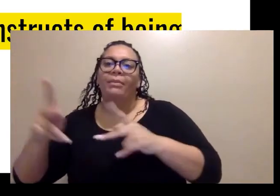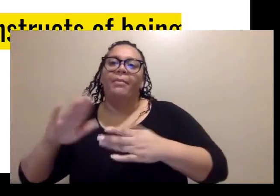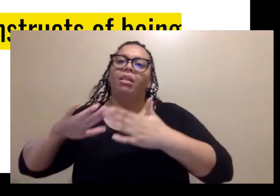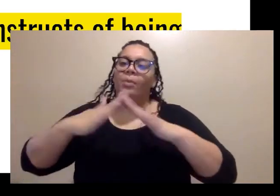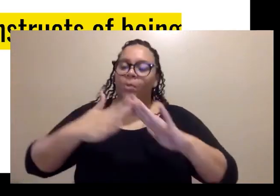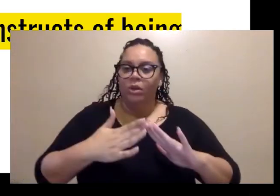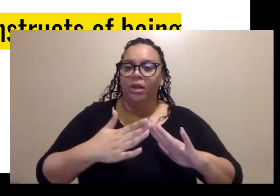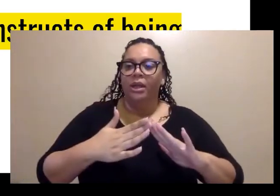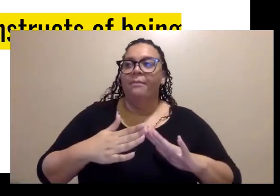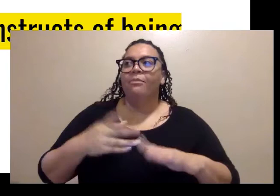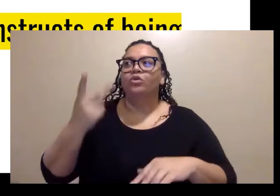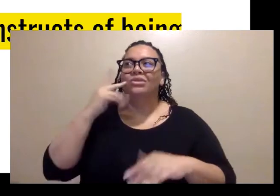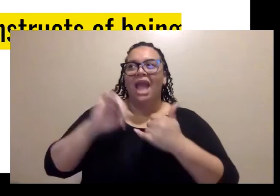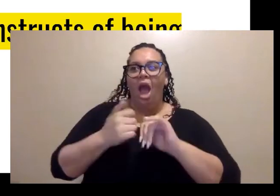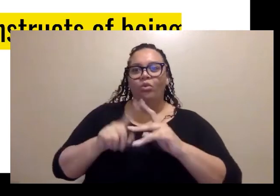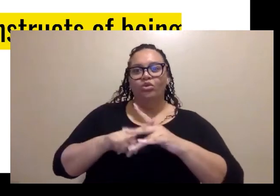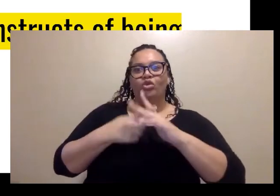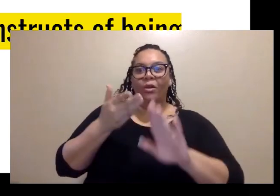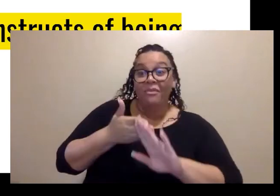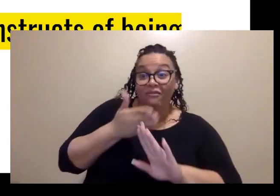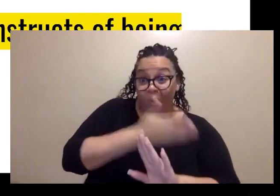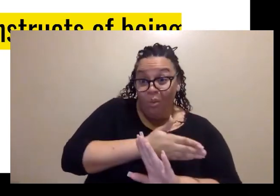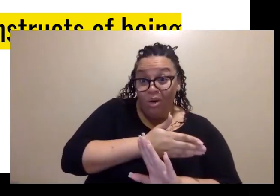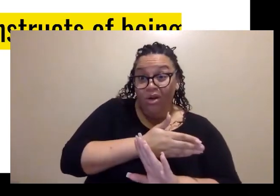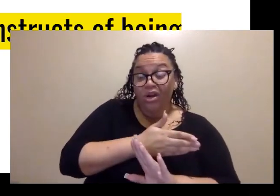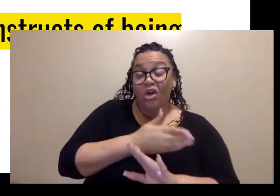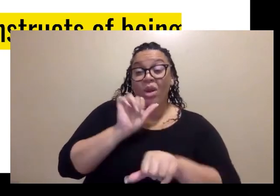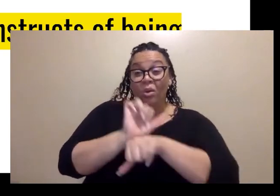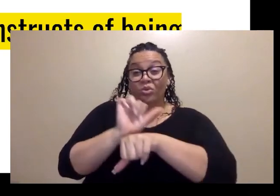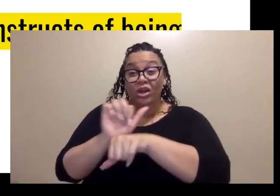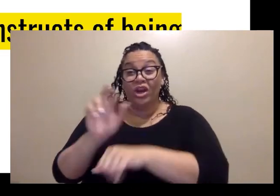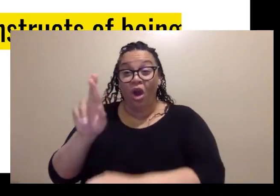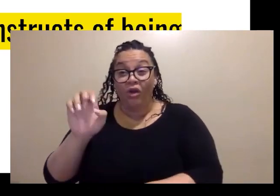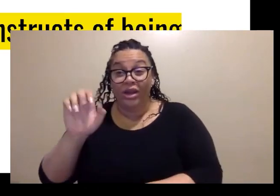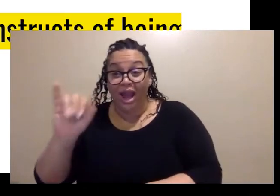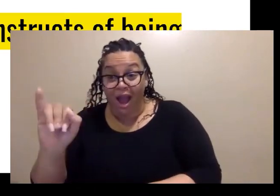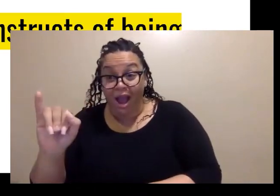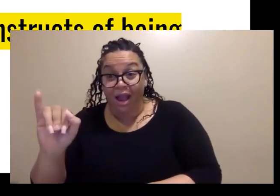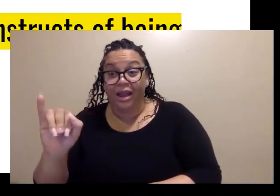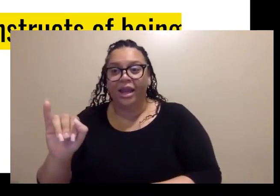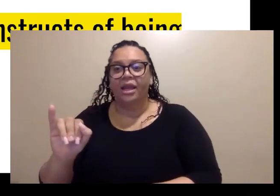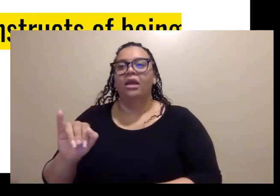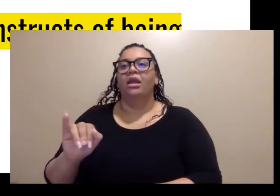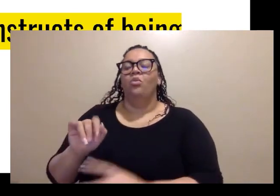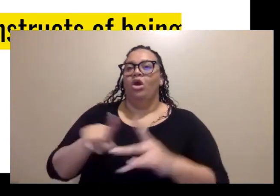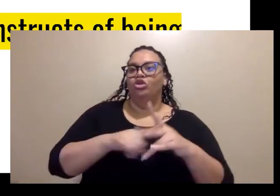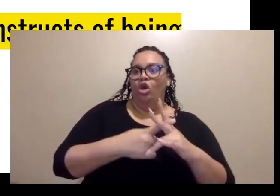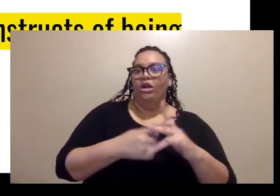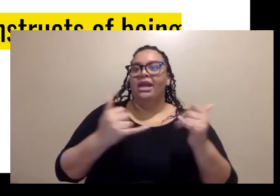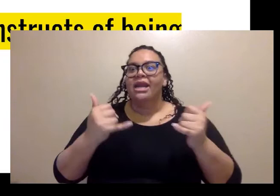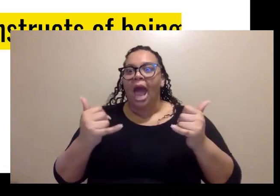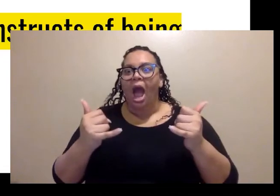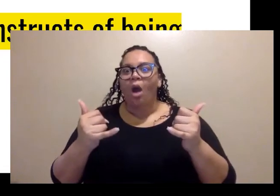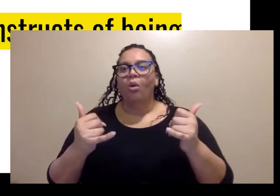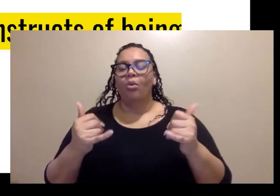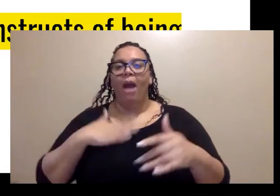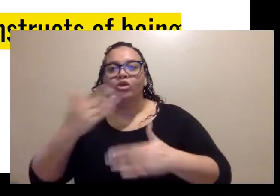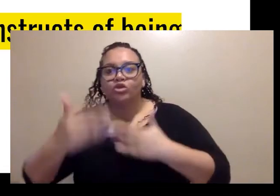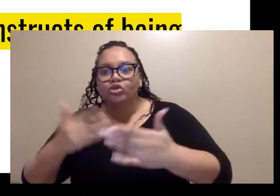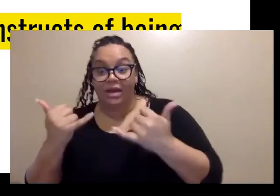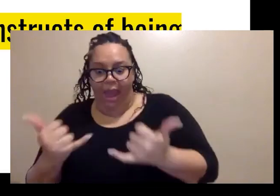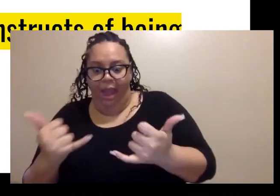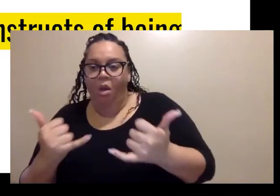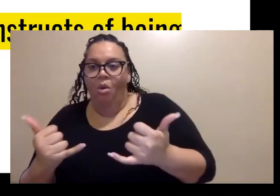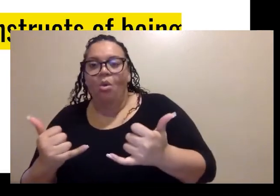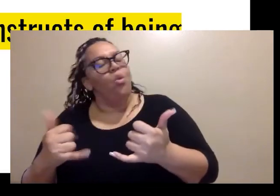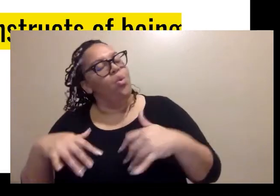started before when I was working at REI, to see where I am today, it's been revolutionary. And it has been a big part of my own mental